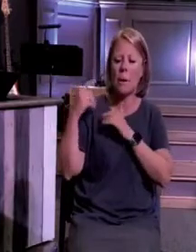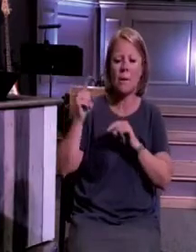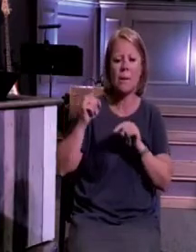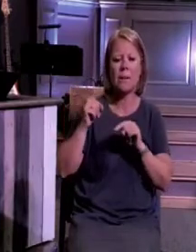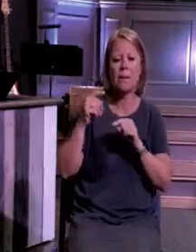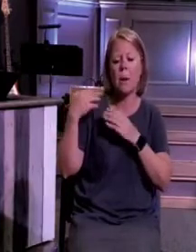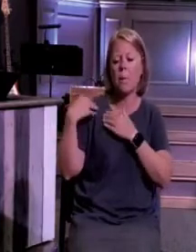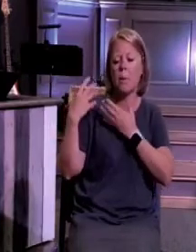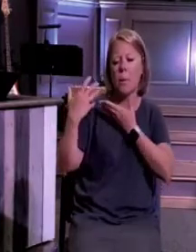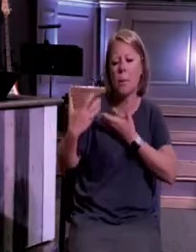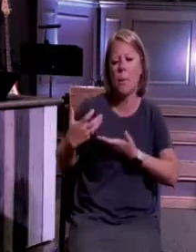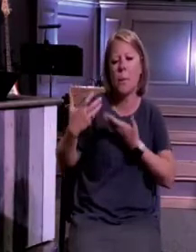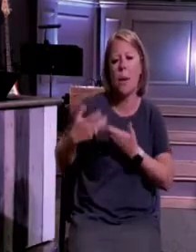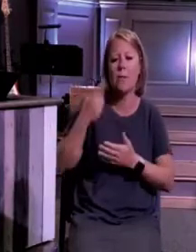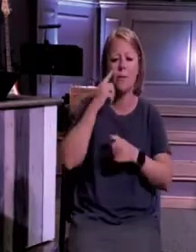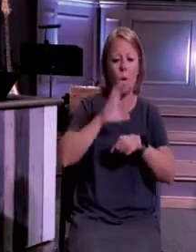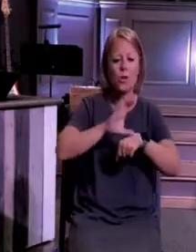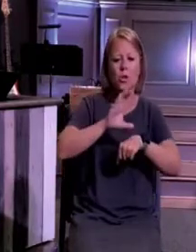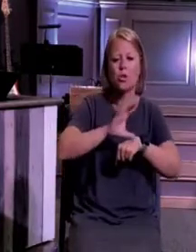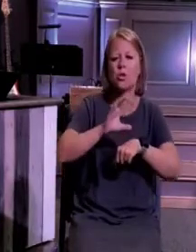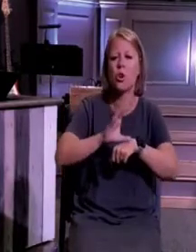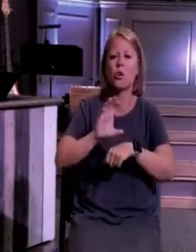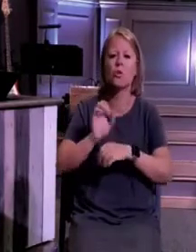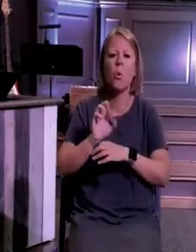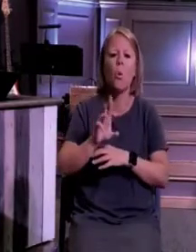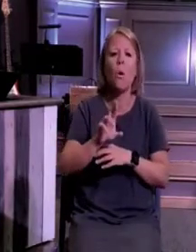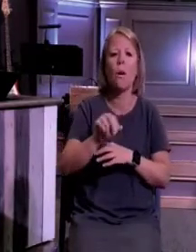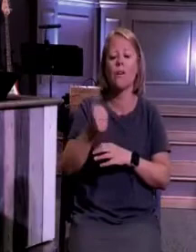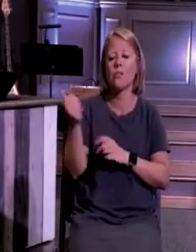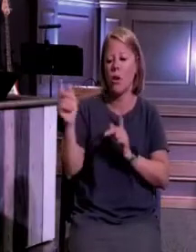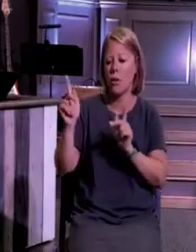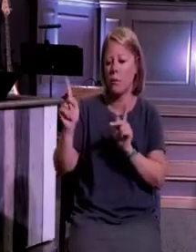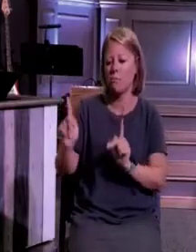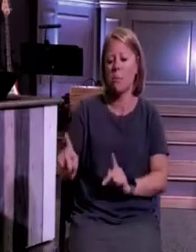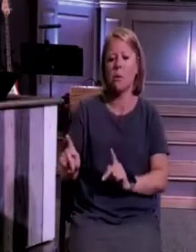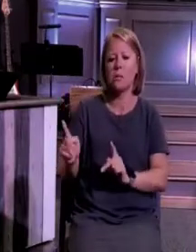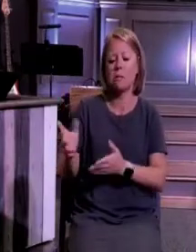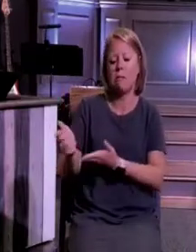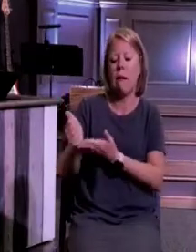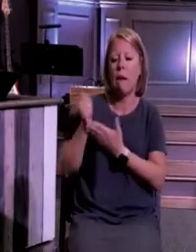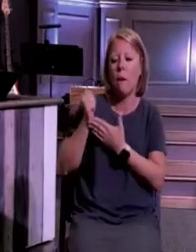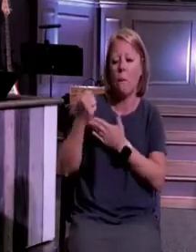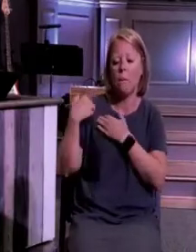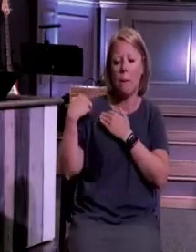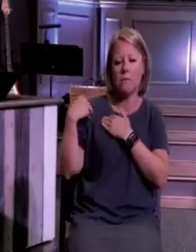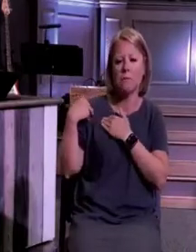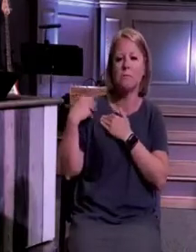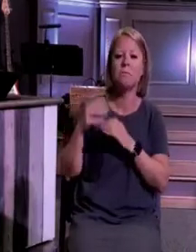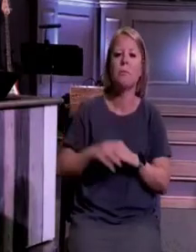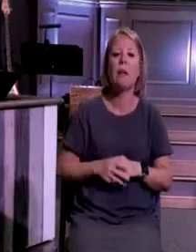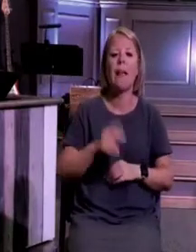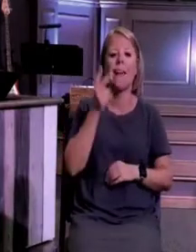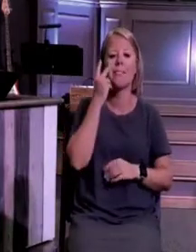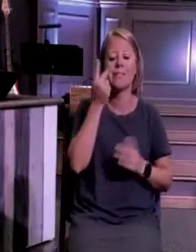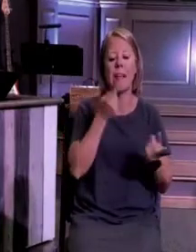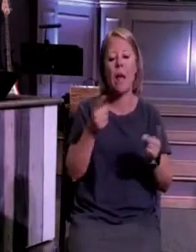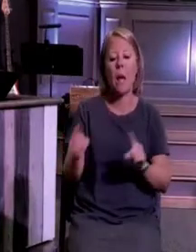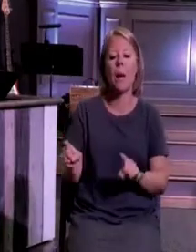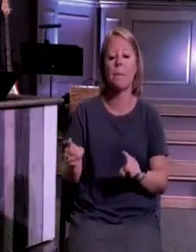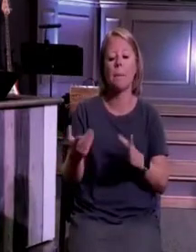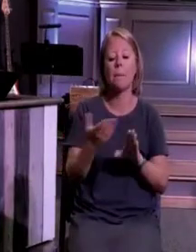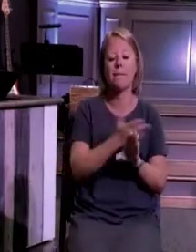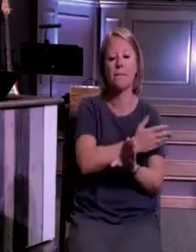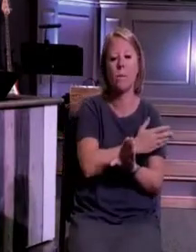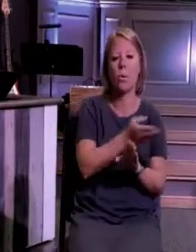too heavy for a church or another individual to help me burden up. And I've seen that happen before when